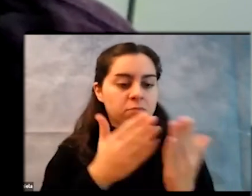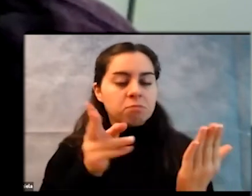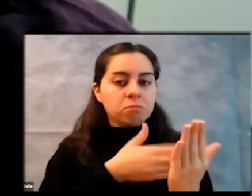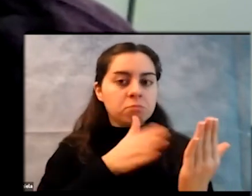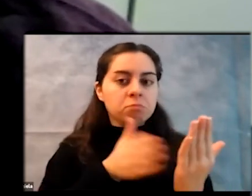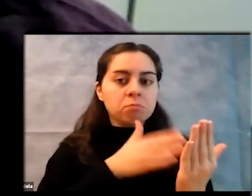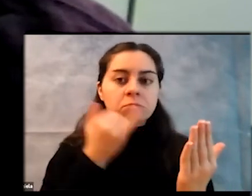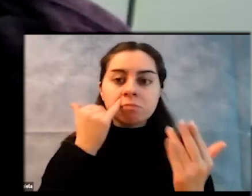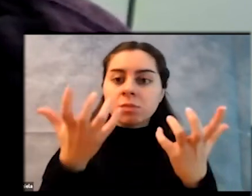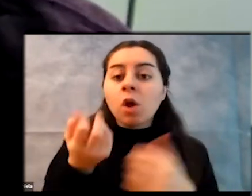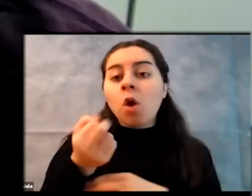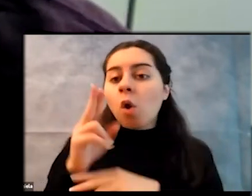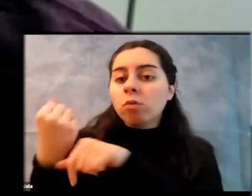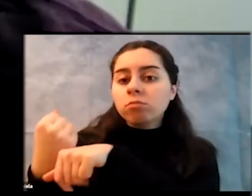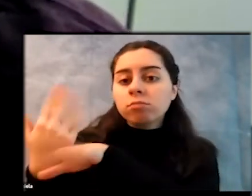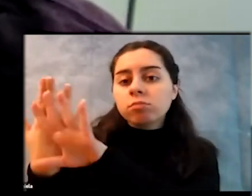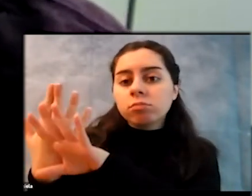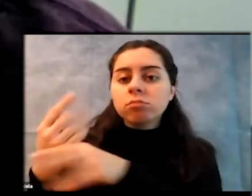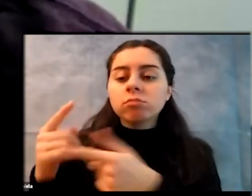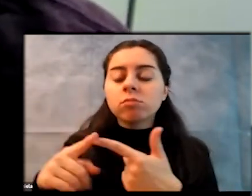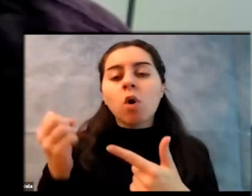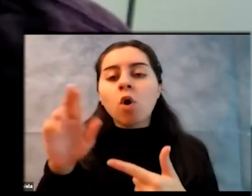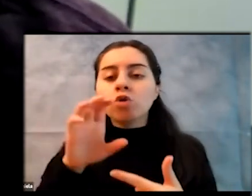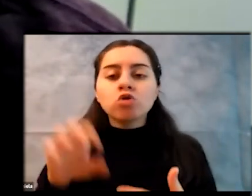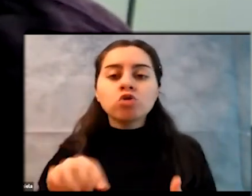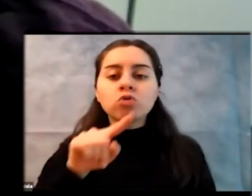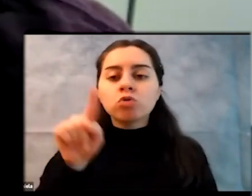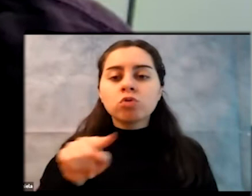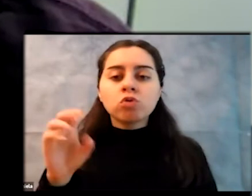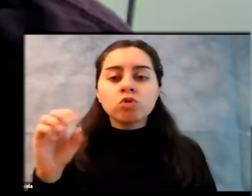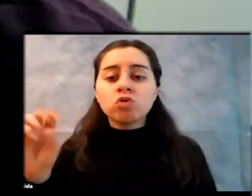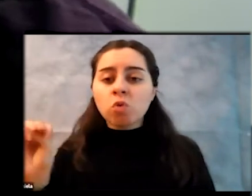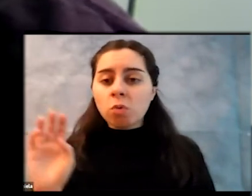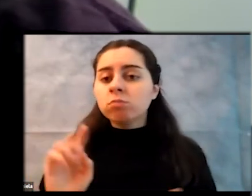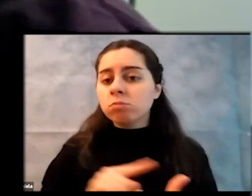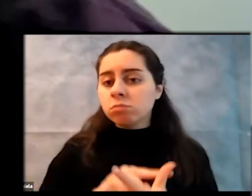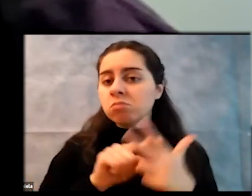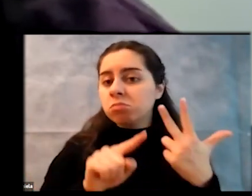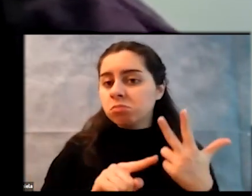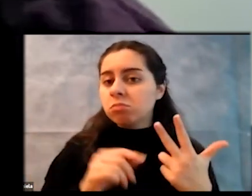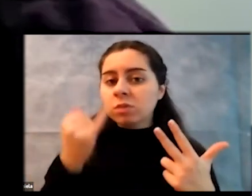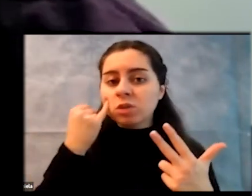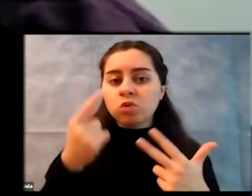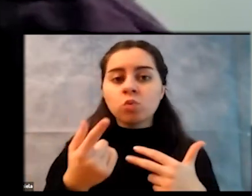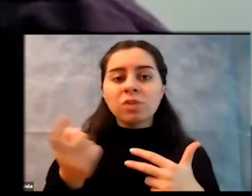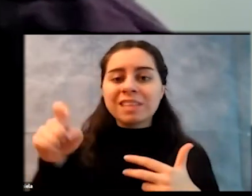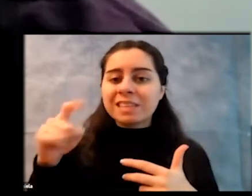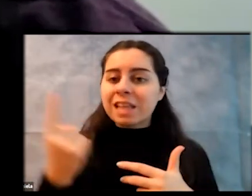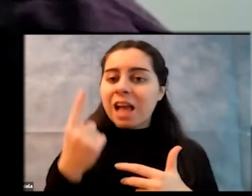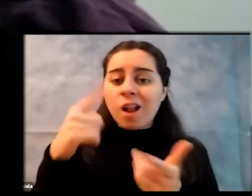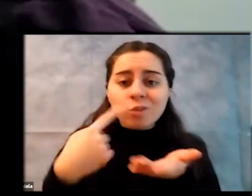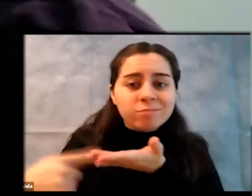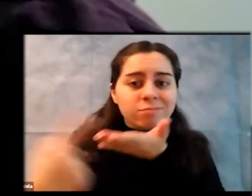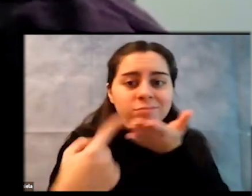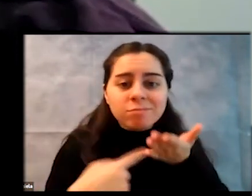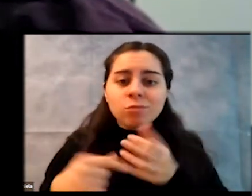well. You can make an appointment to do a Zoom visit if you want just to have a conversation about any research you're doing or any interest that